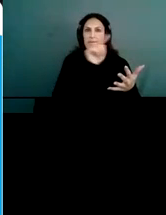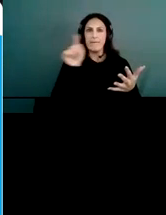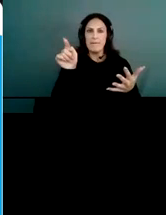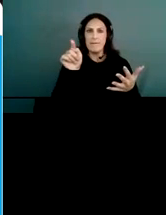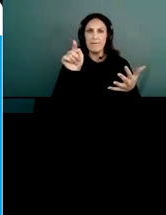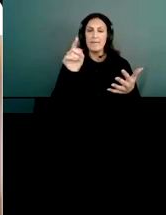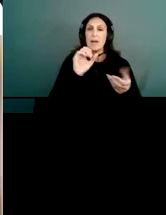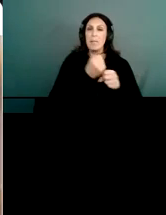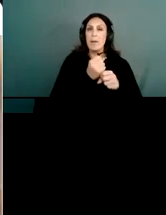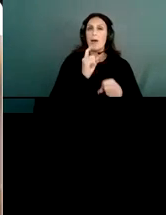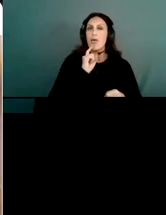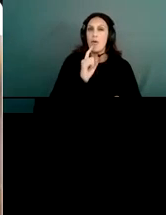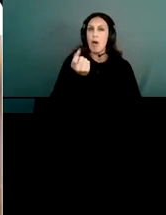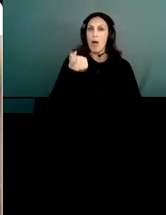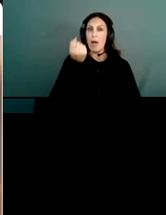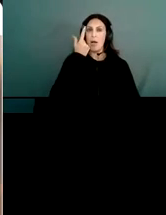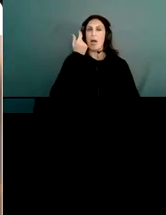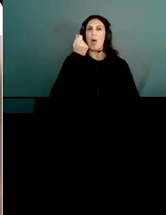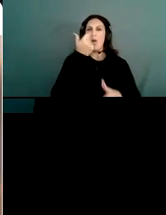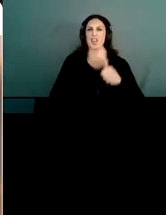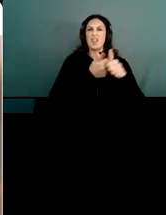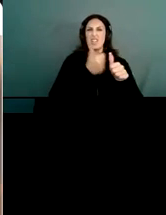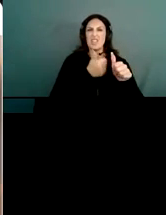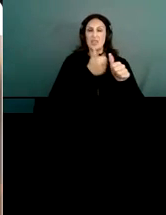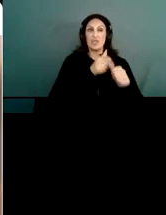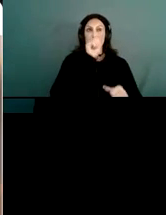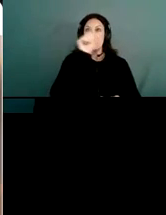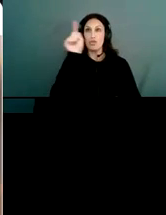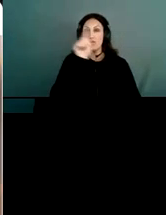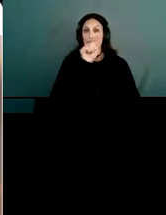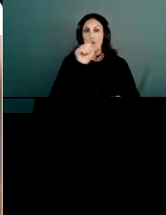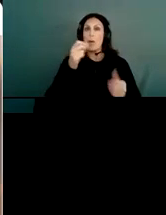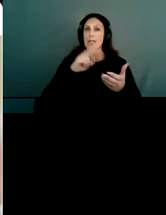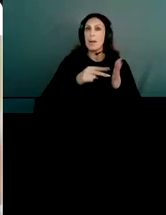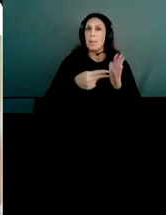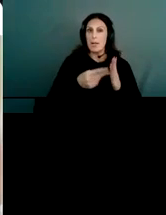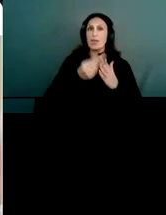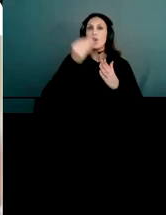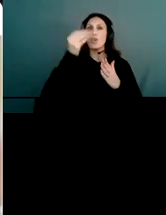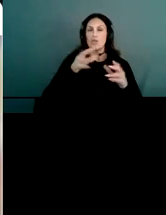Core5. If you'd like hands-on experience with the student program, you can.